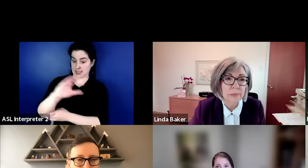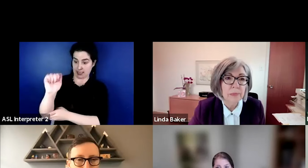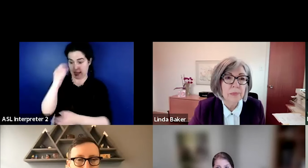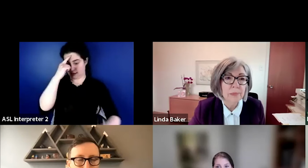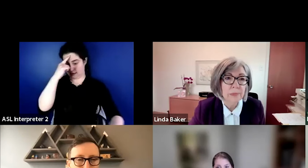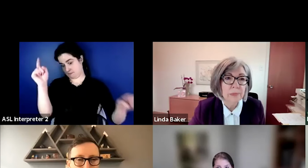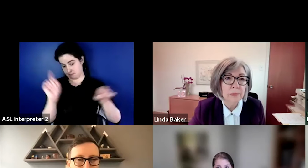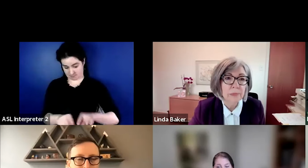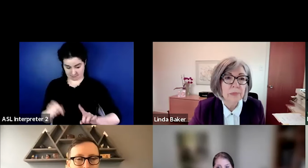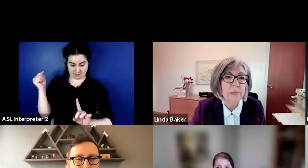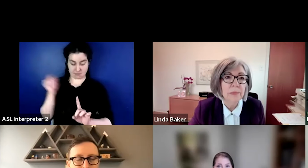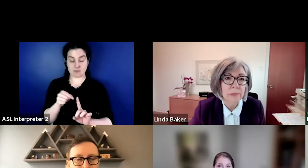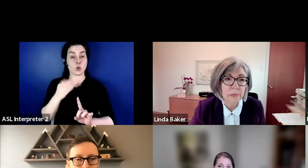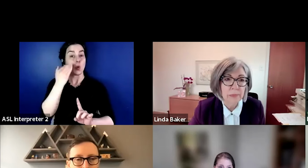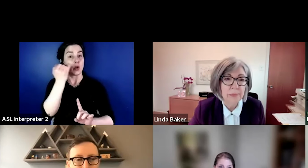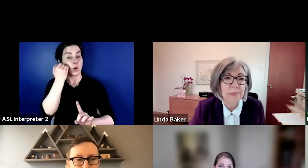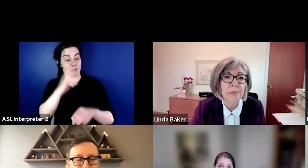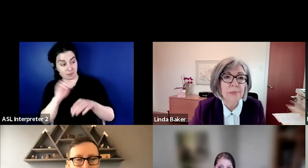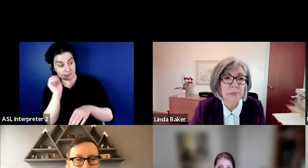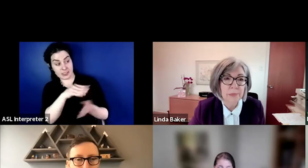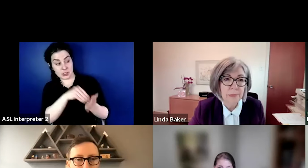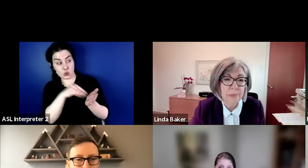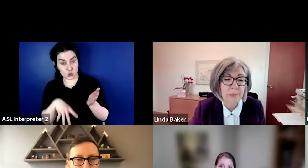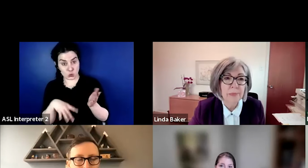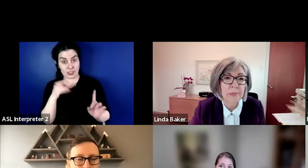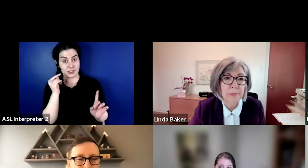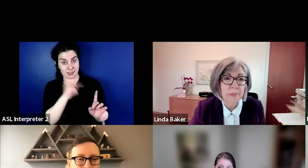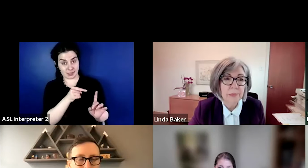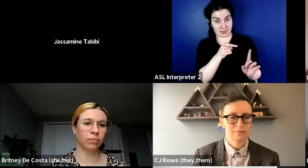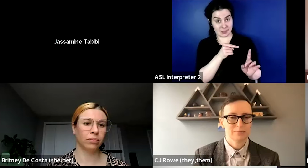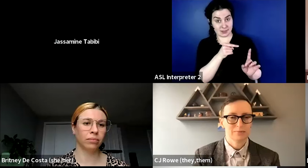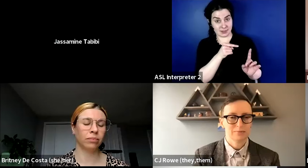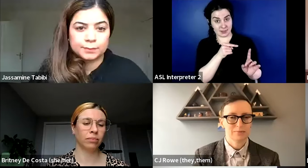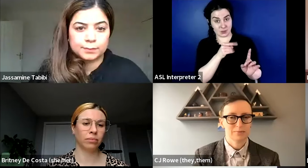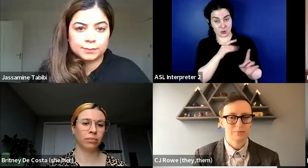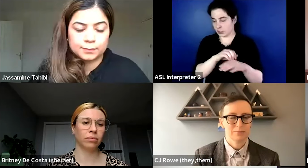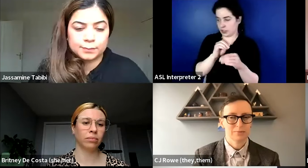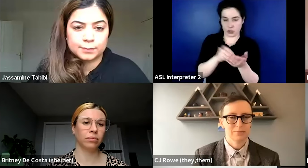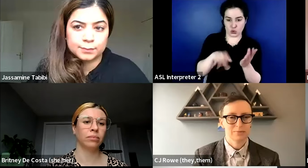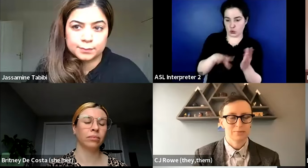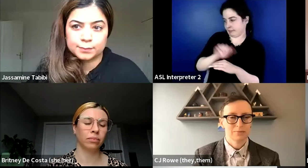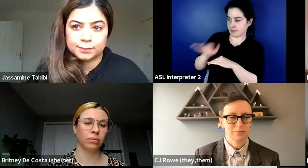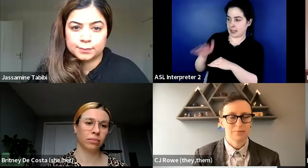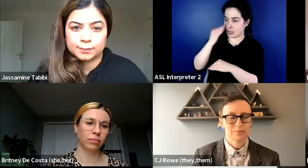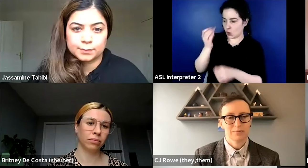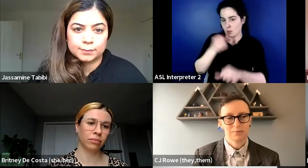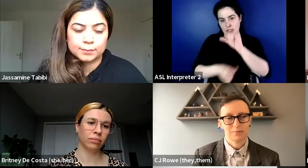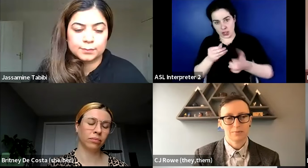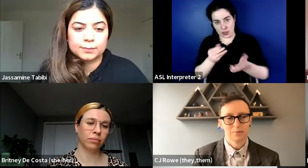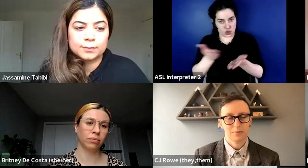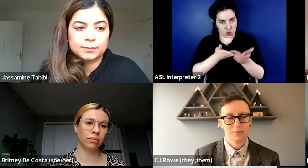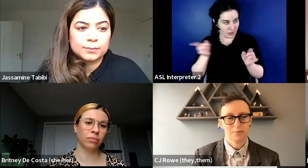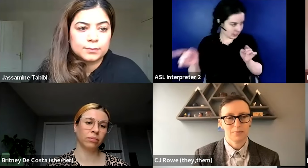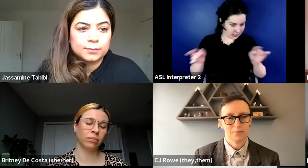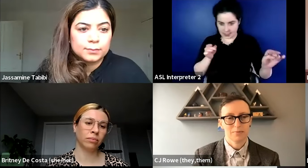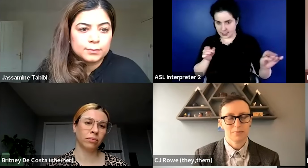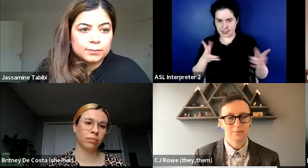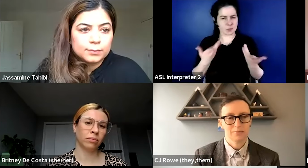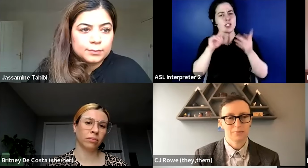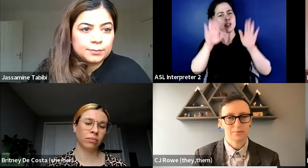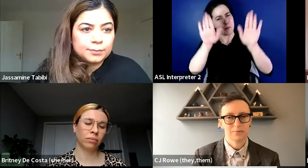I know if I'm sending students to you, they know about our services, they know about yours. I think there's been some amazing ones. We